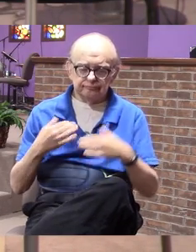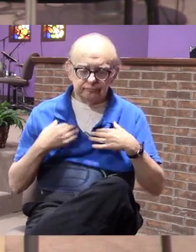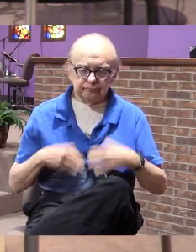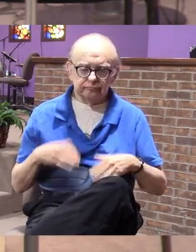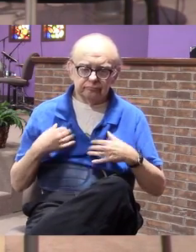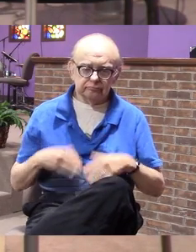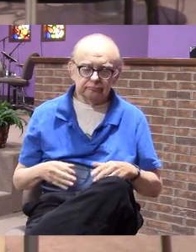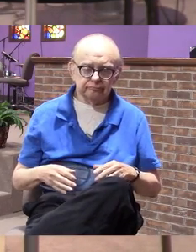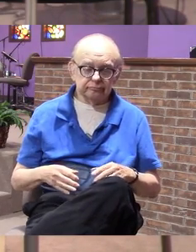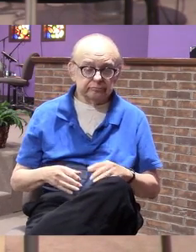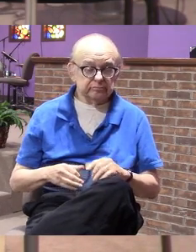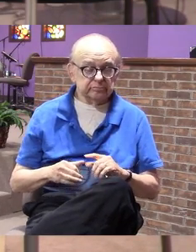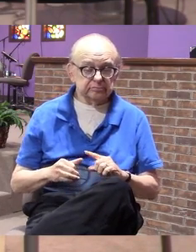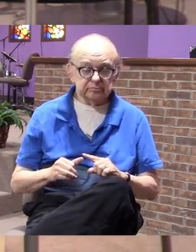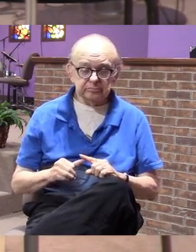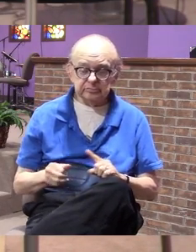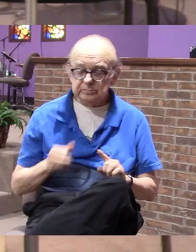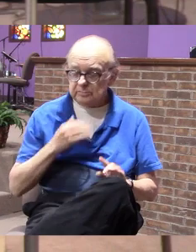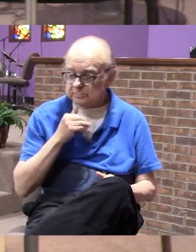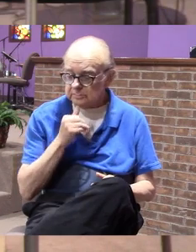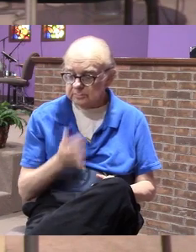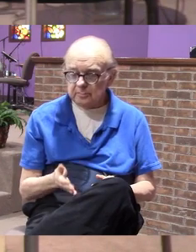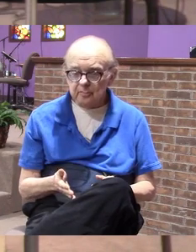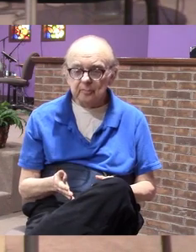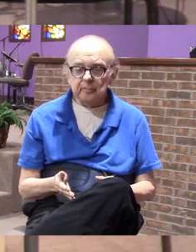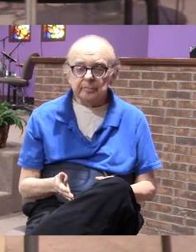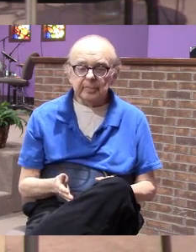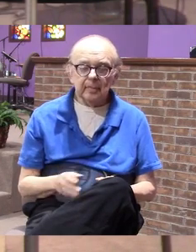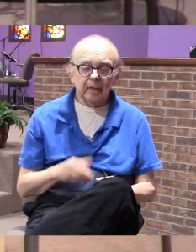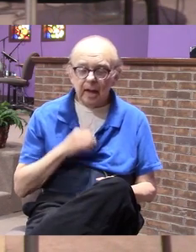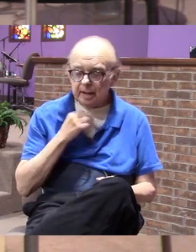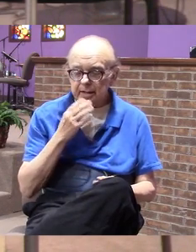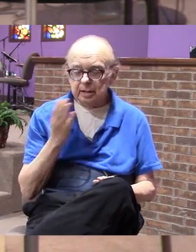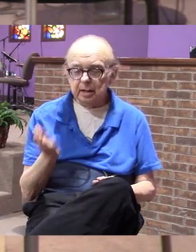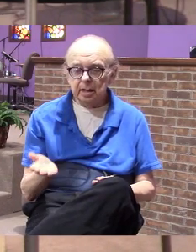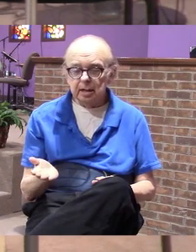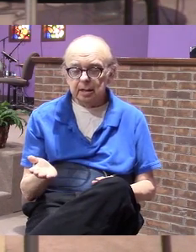and unfortunately I left them laying on my bed.